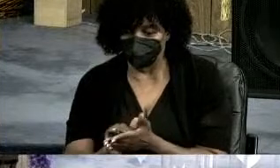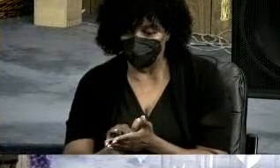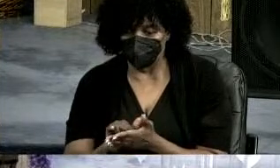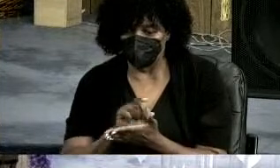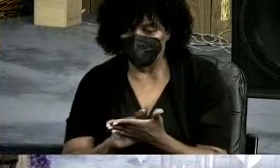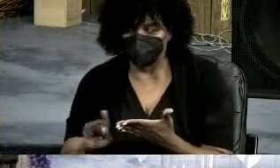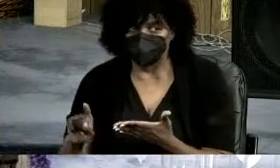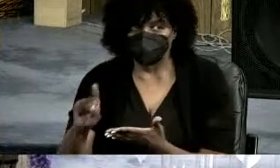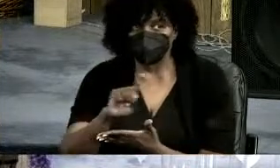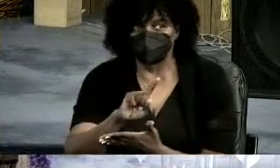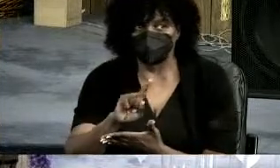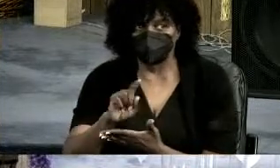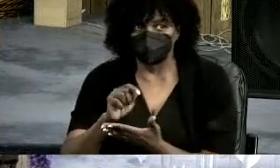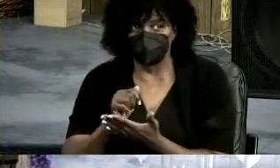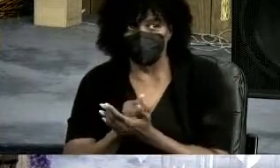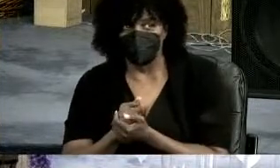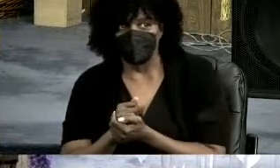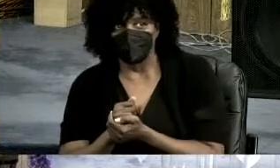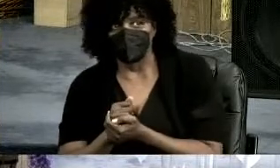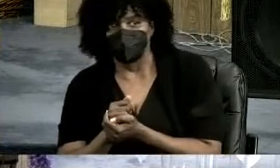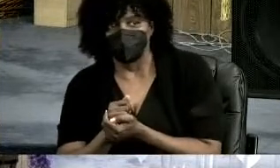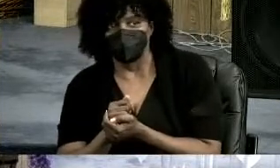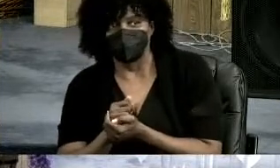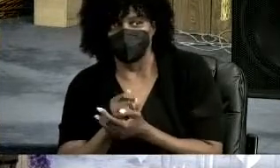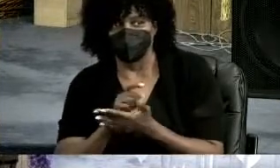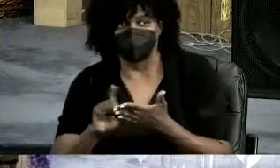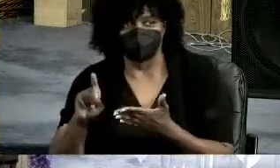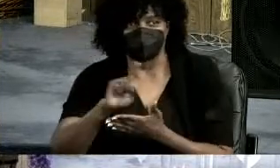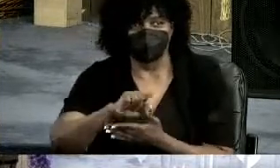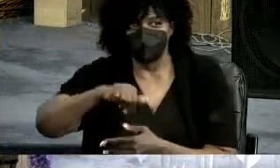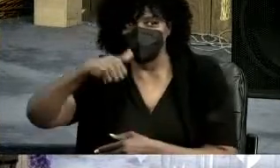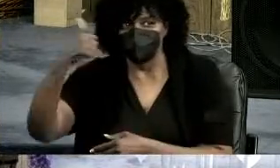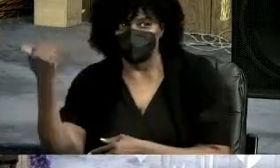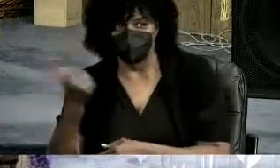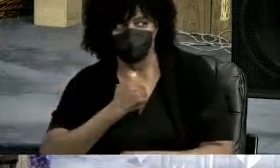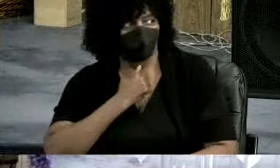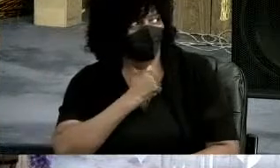next week, you got to apologize for doing the thing. No, I'm just joking.